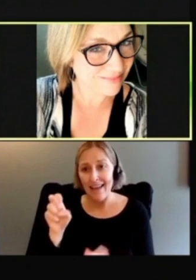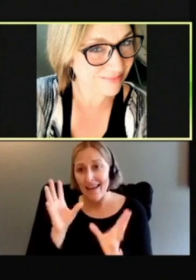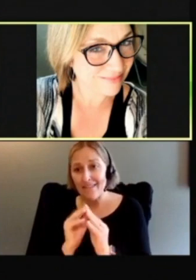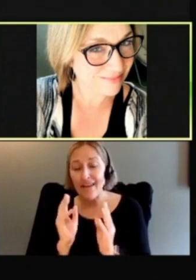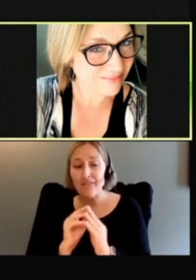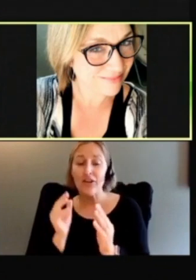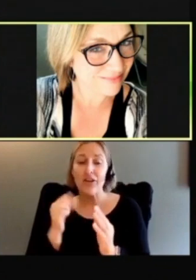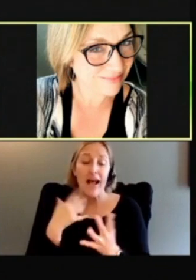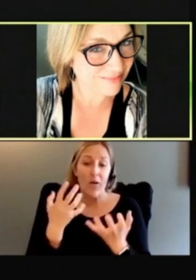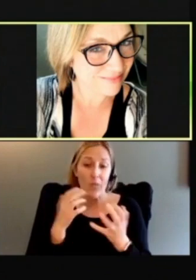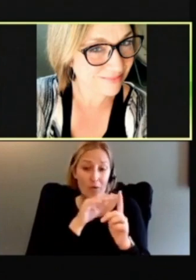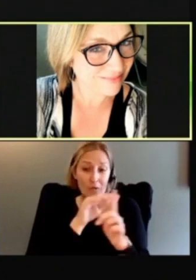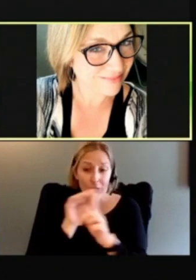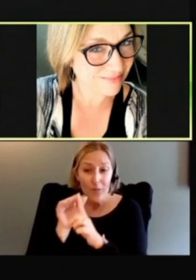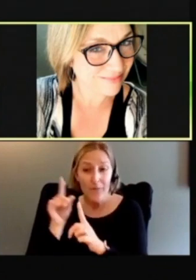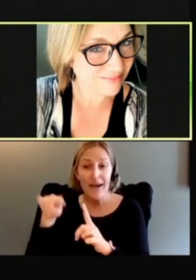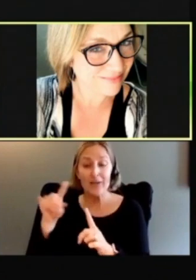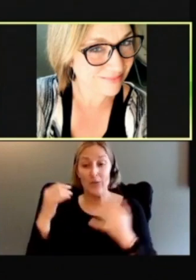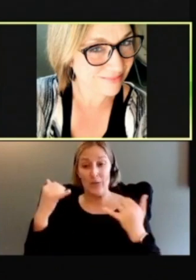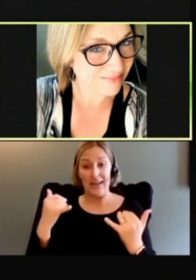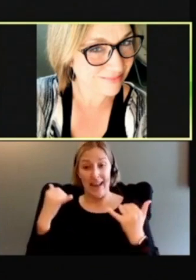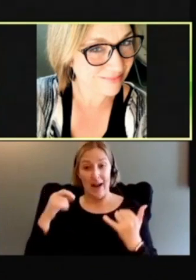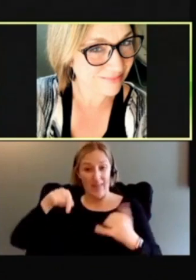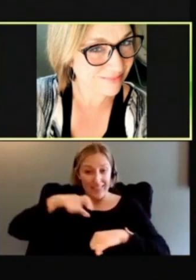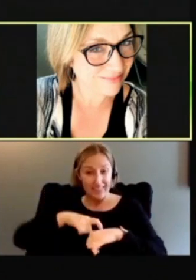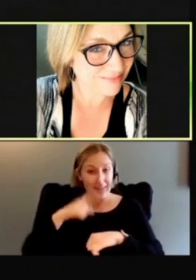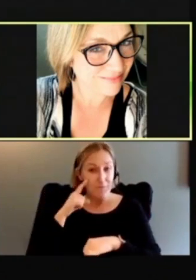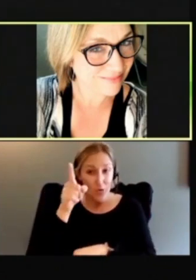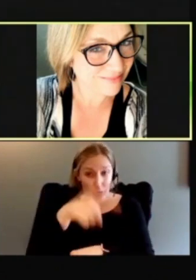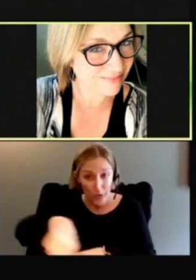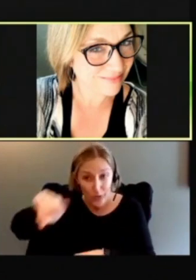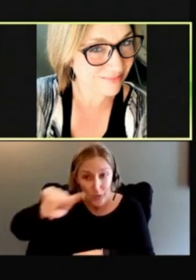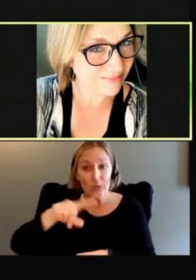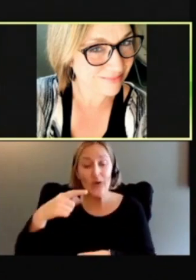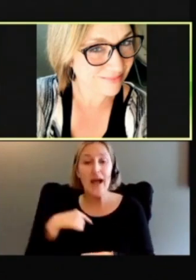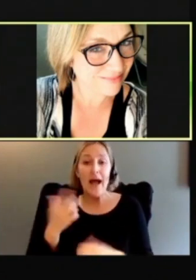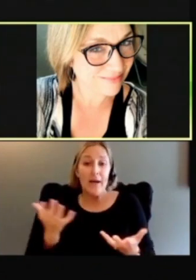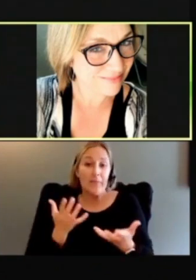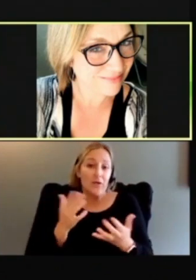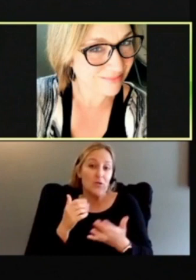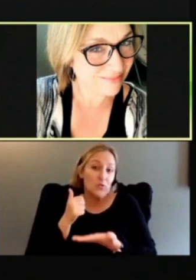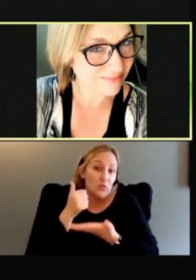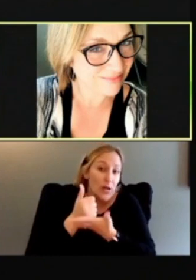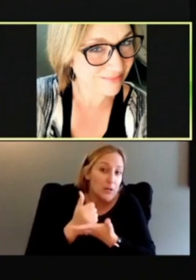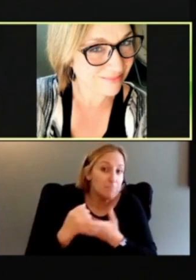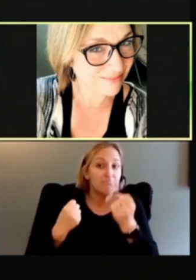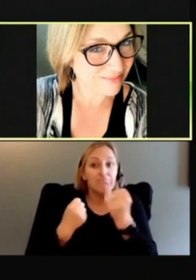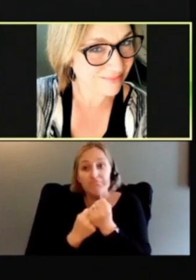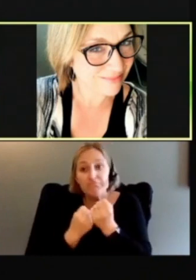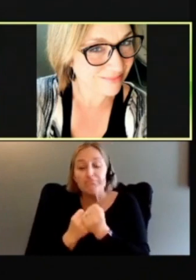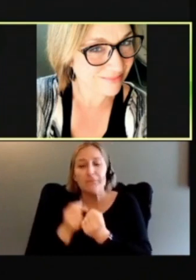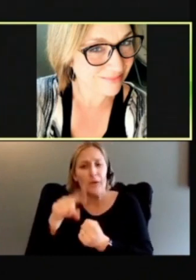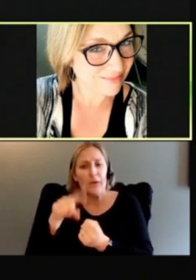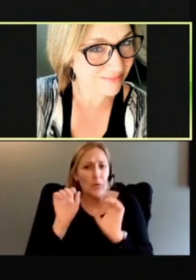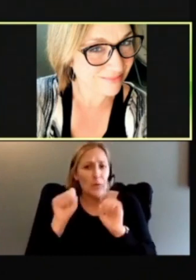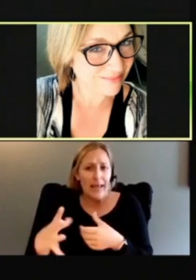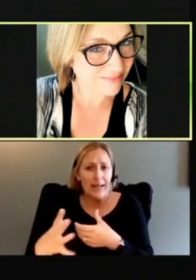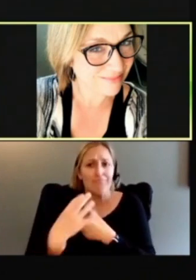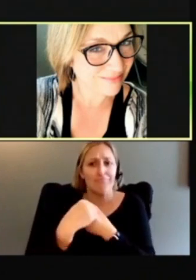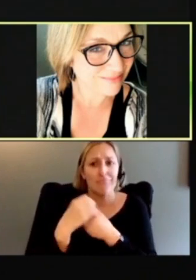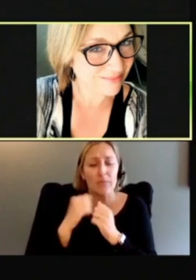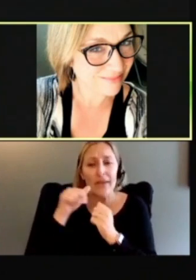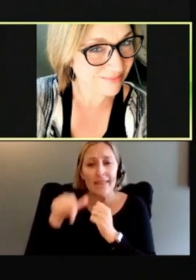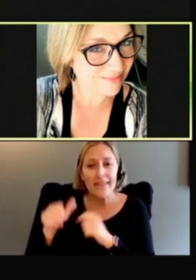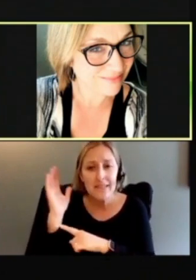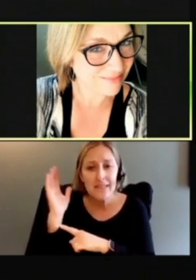merely a facilitator here. So please feel like you can be involved. And at the presentation, I'd love to